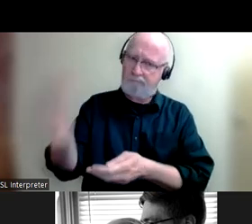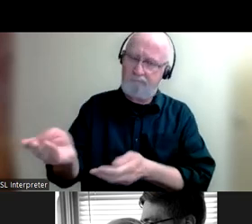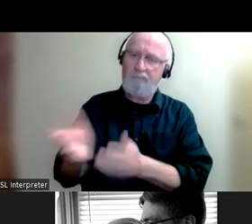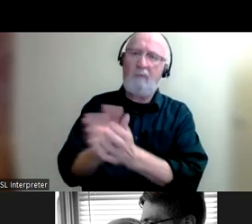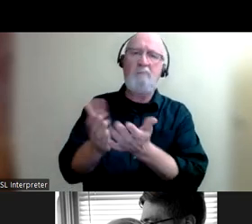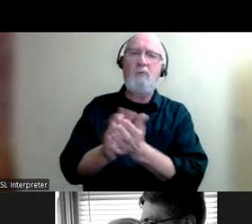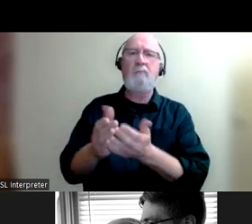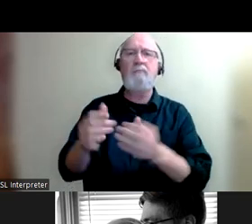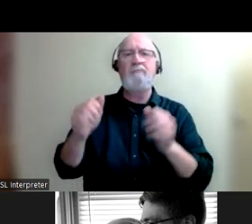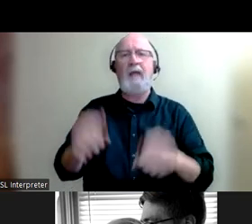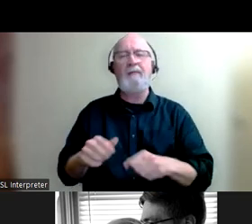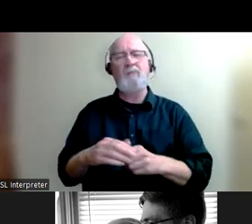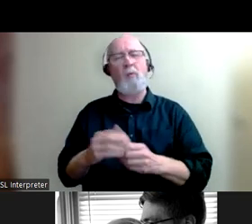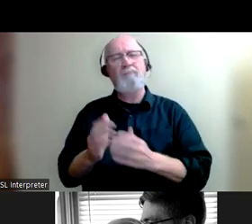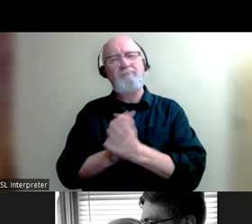all for that as well.